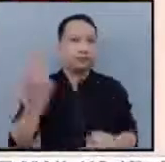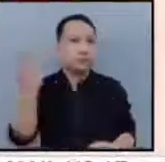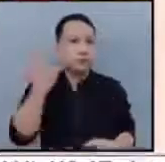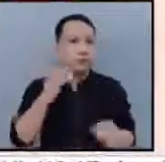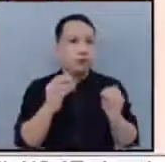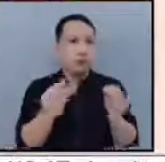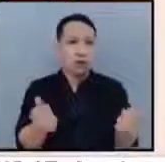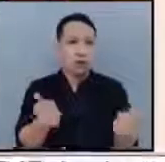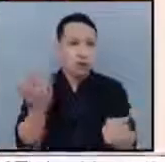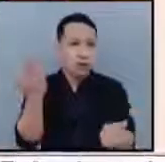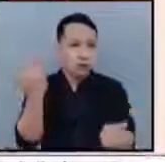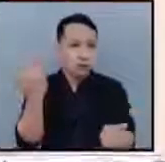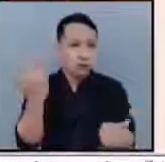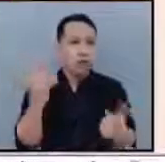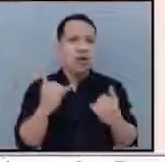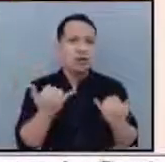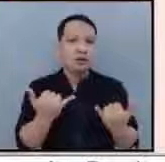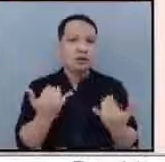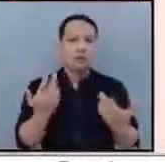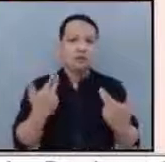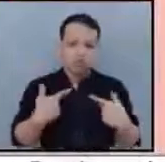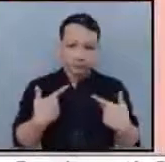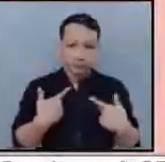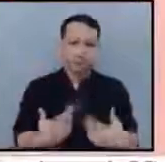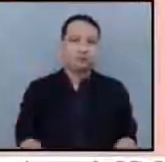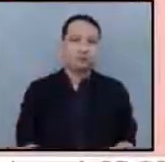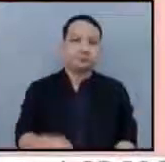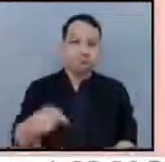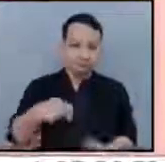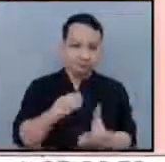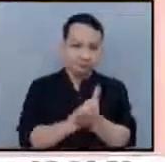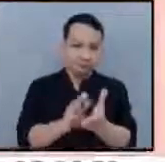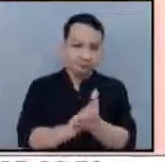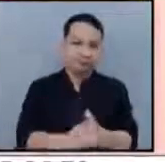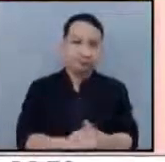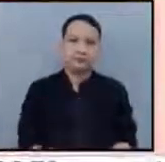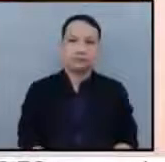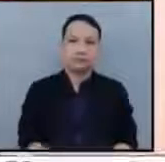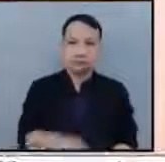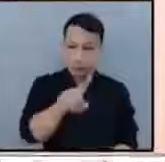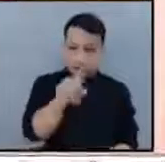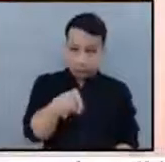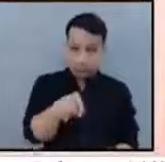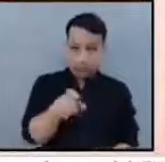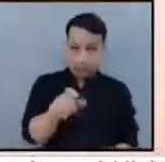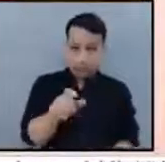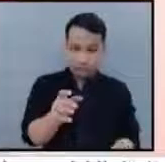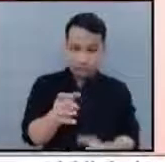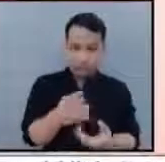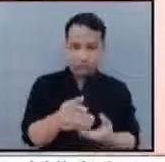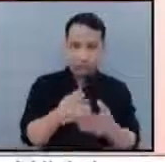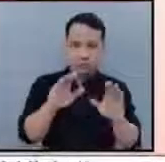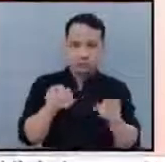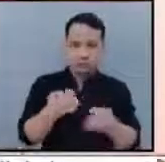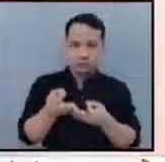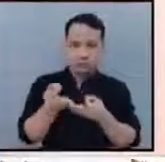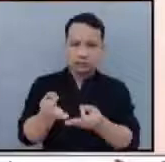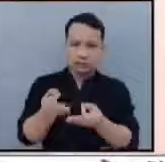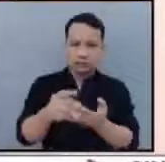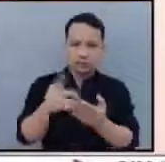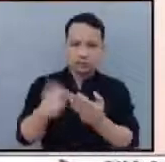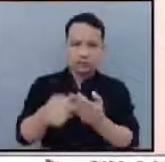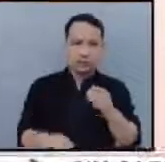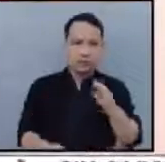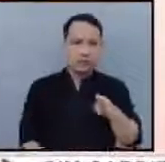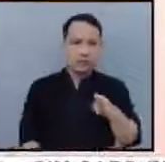school. Oh, okay. Sir, kwenta niyo rin po kami patungkol sa inyong feeding program na Balugo Pagkaon Sakto.